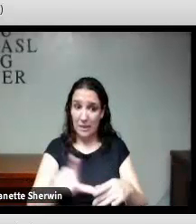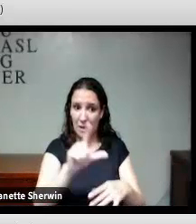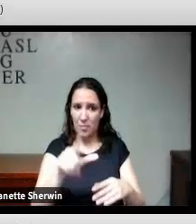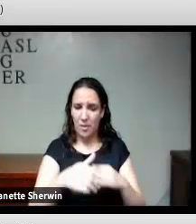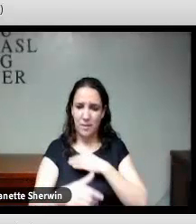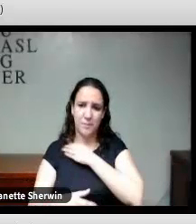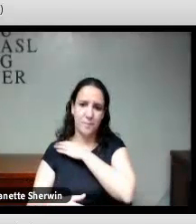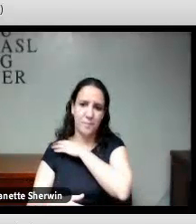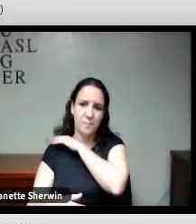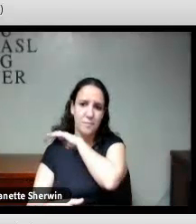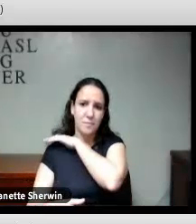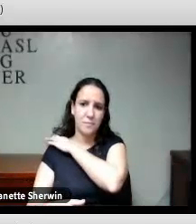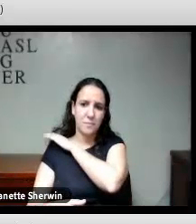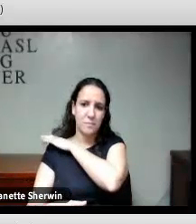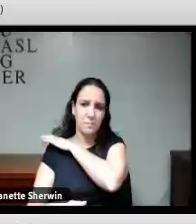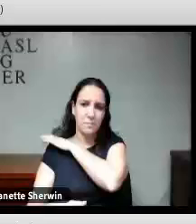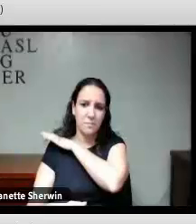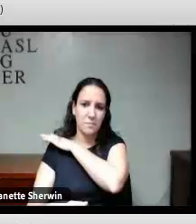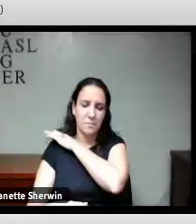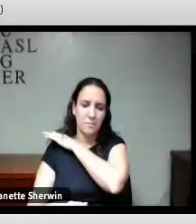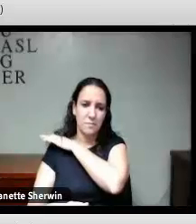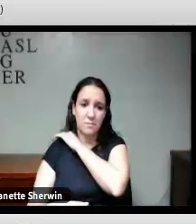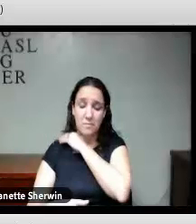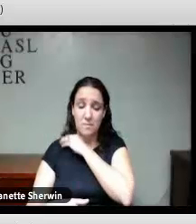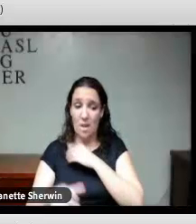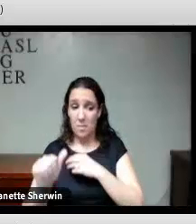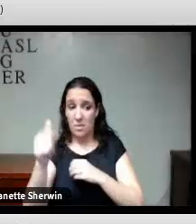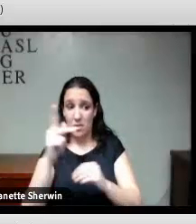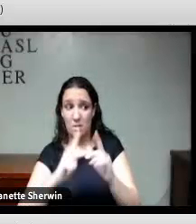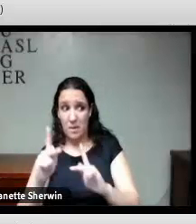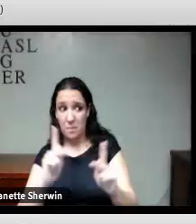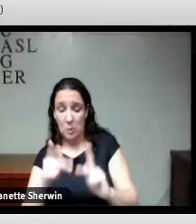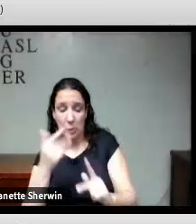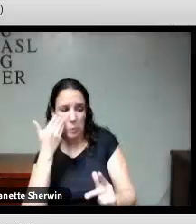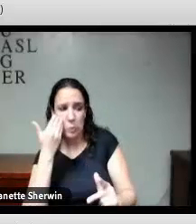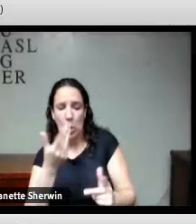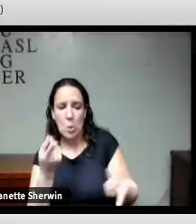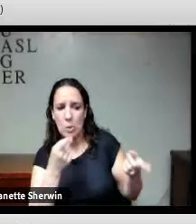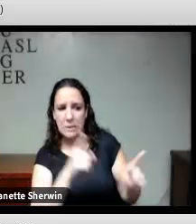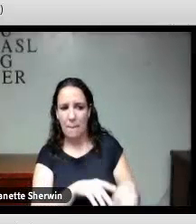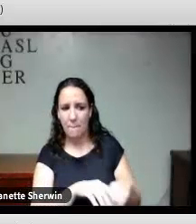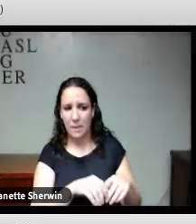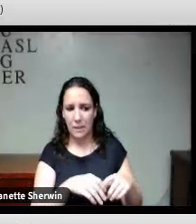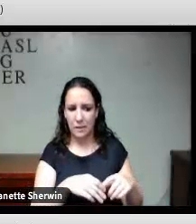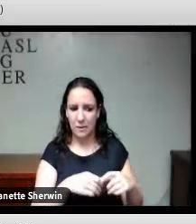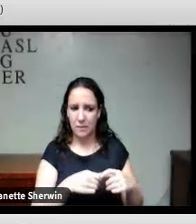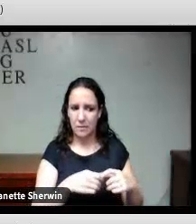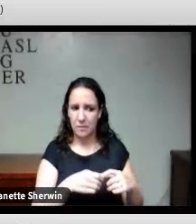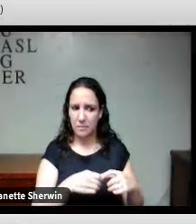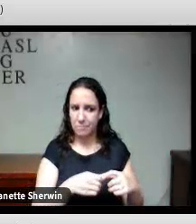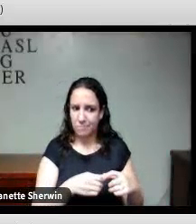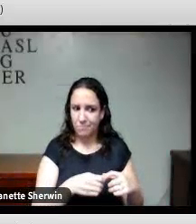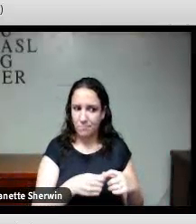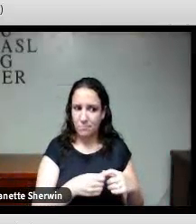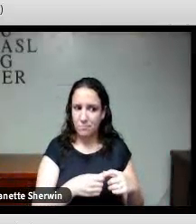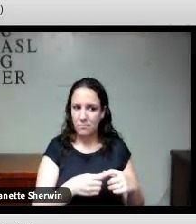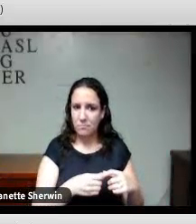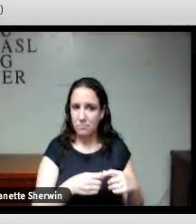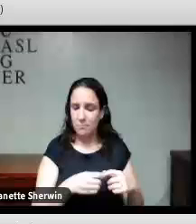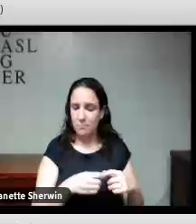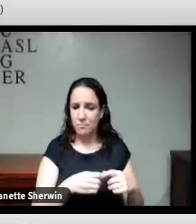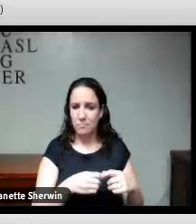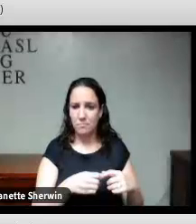that person's being really mean to the library person, or if they're thinking, yeah, I know, I got that kind of service last week too.